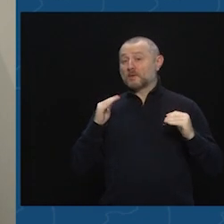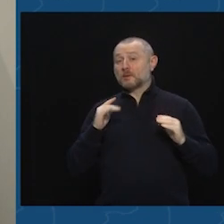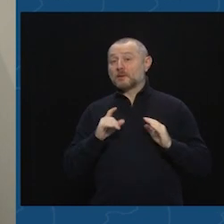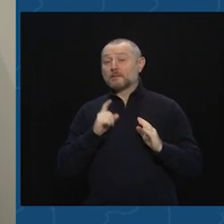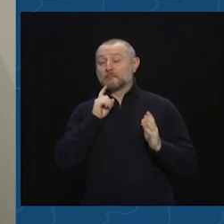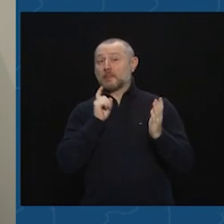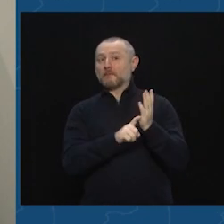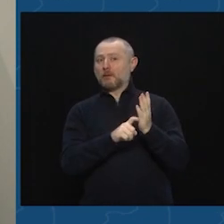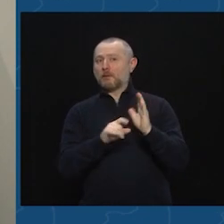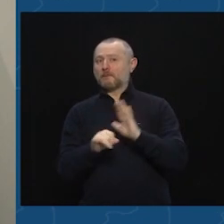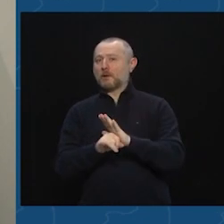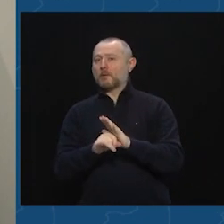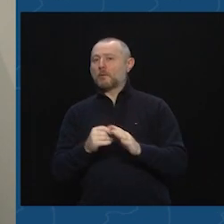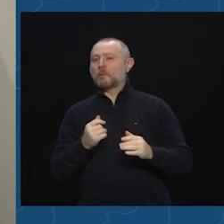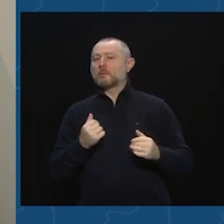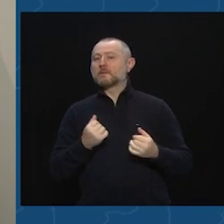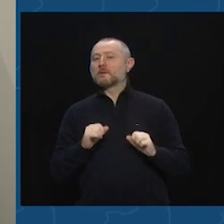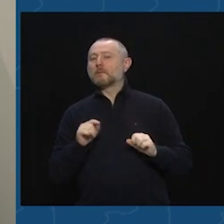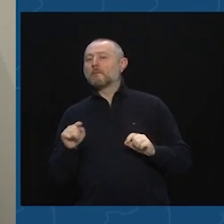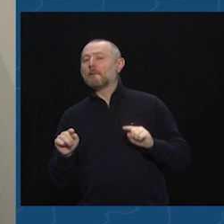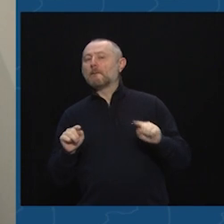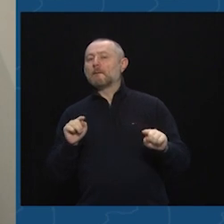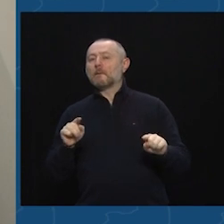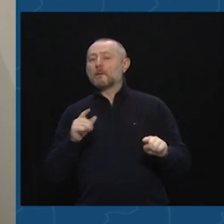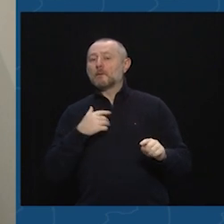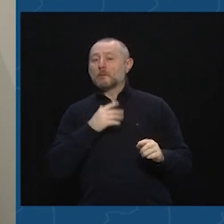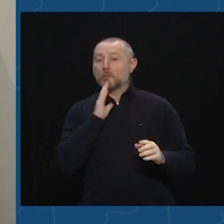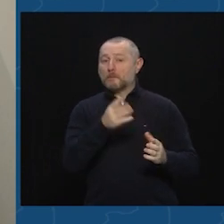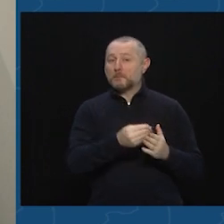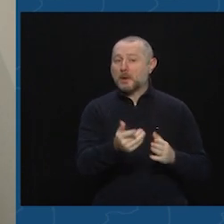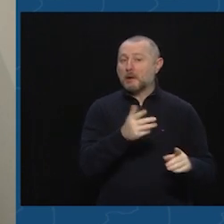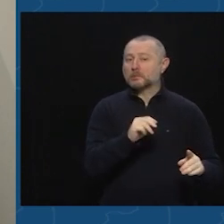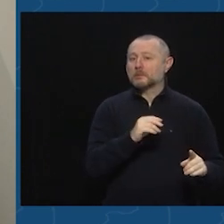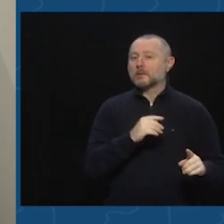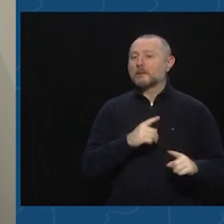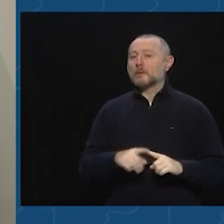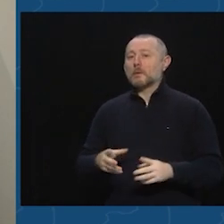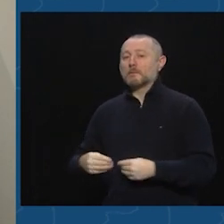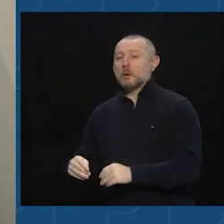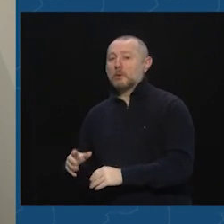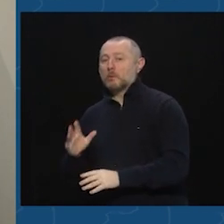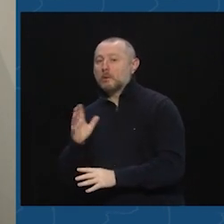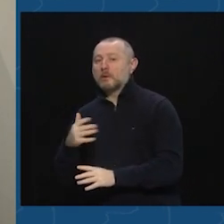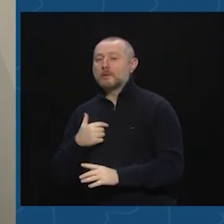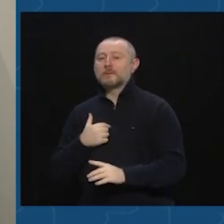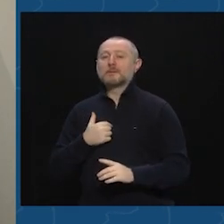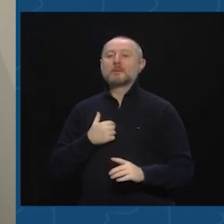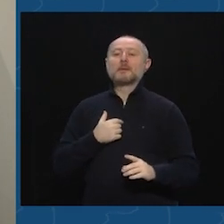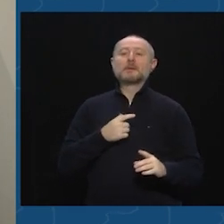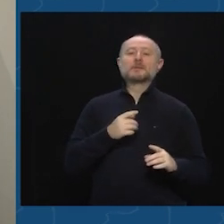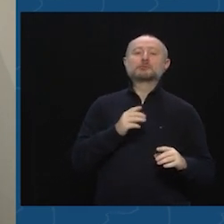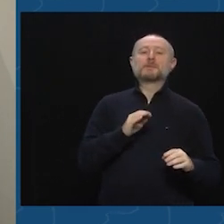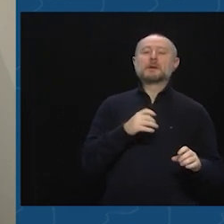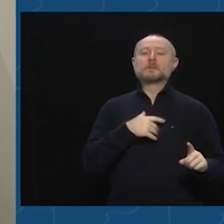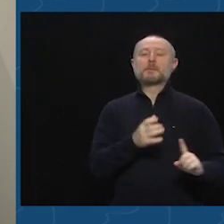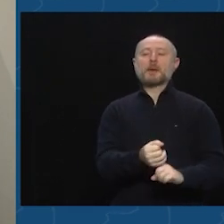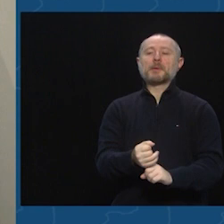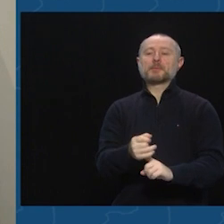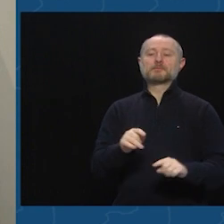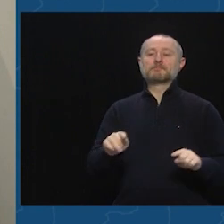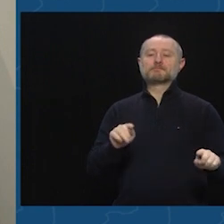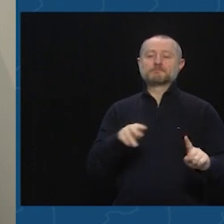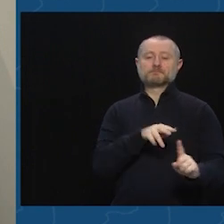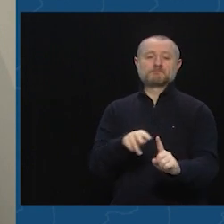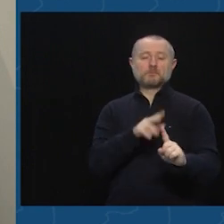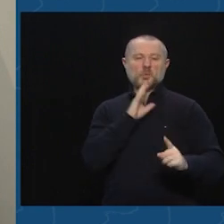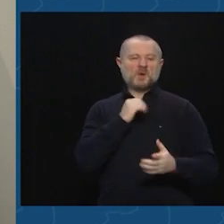of purchasing guns or trafficking in guns or even committing crimes. So that's going to be very helpful. Also more equipment, software,